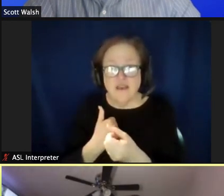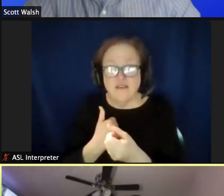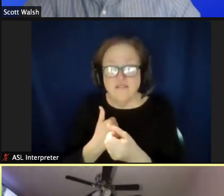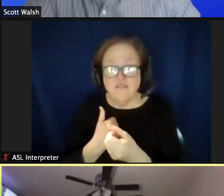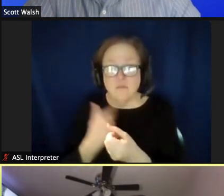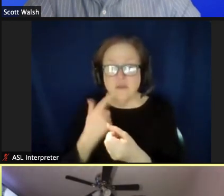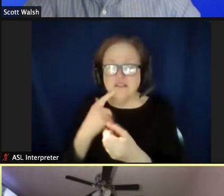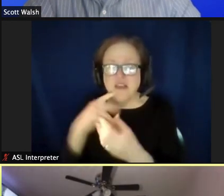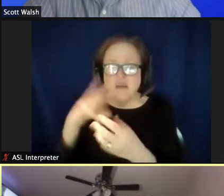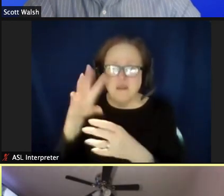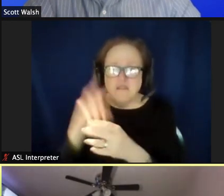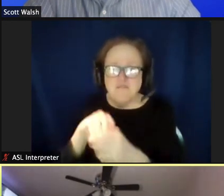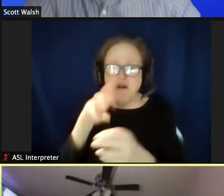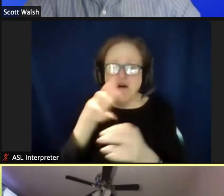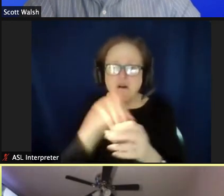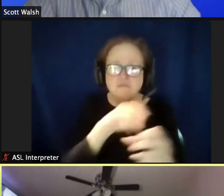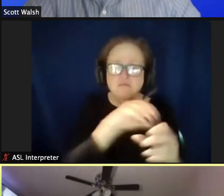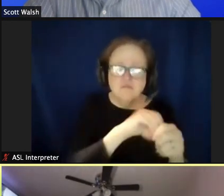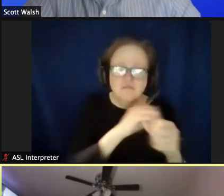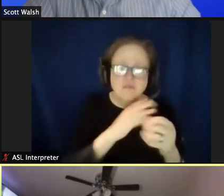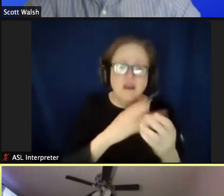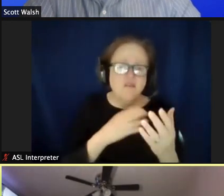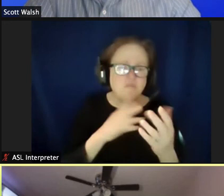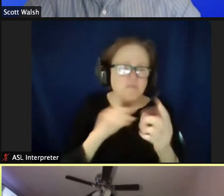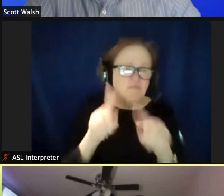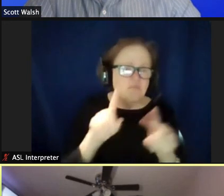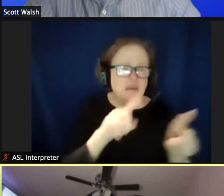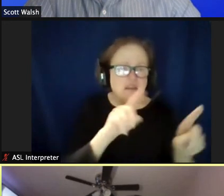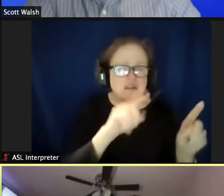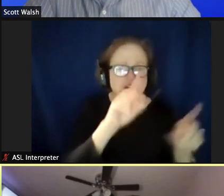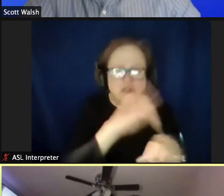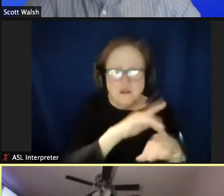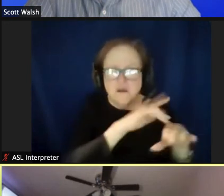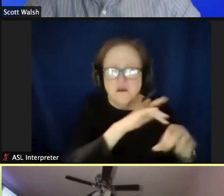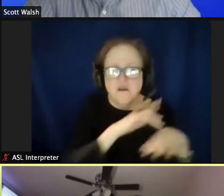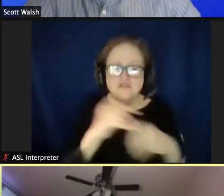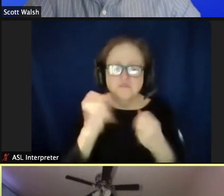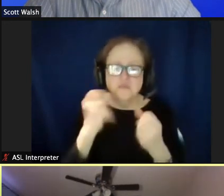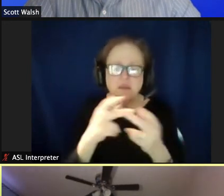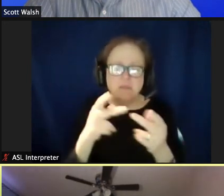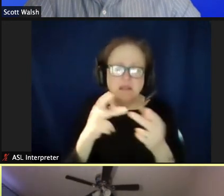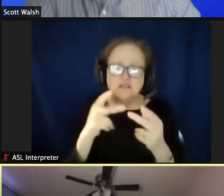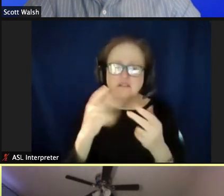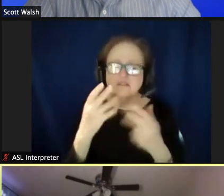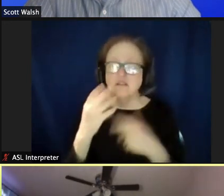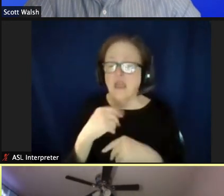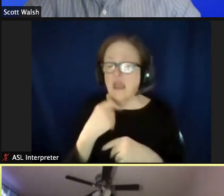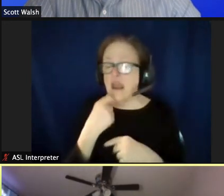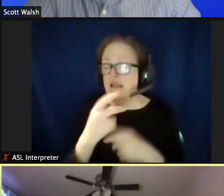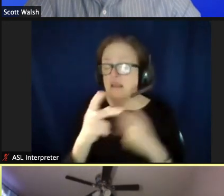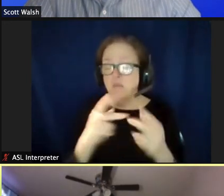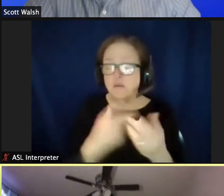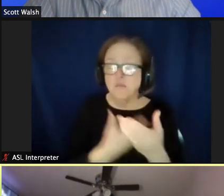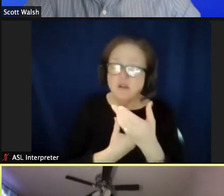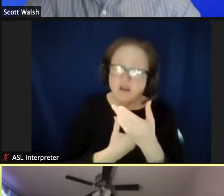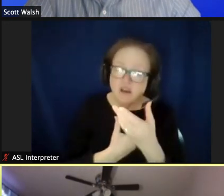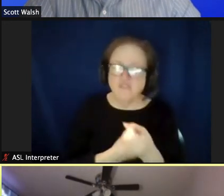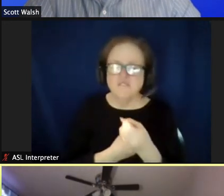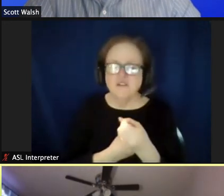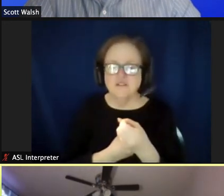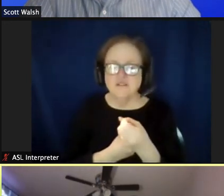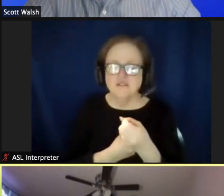in a lot. I've been to a lot of places. And the best thing I tell people is confidence. Once you have confidence,